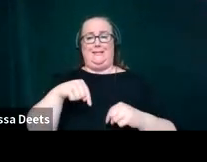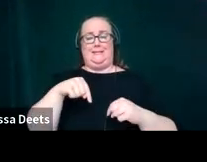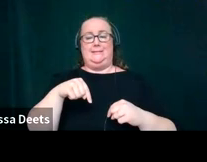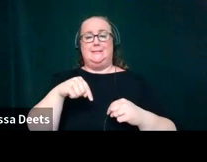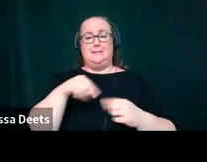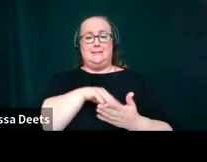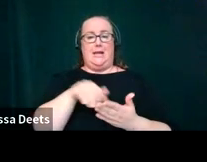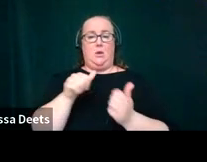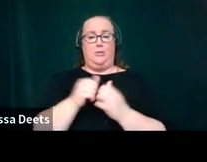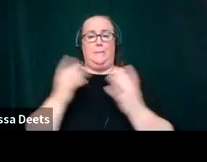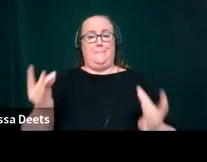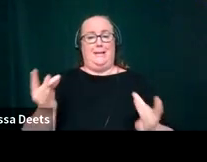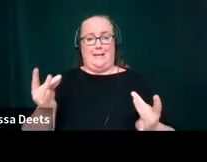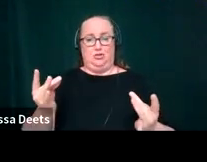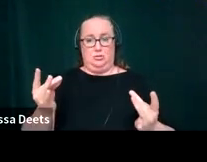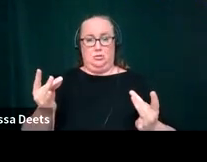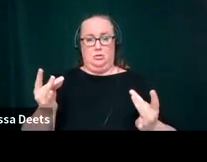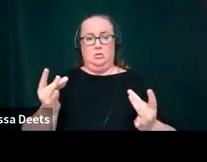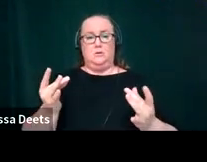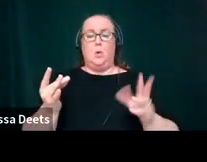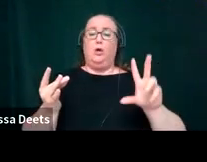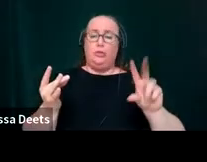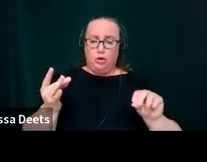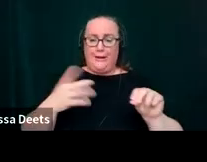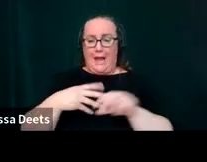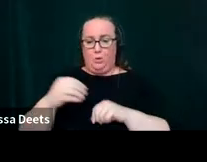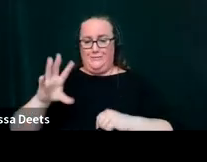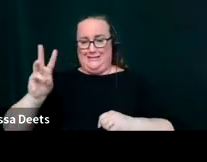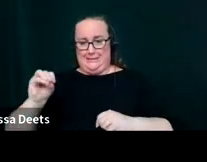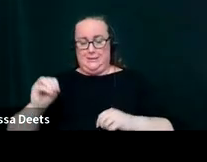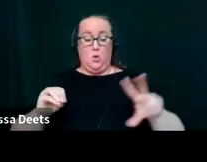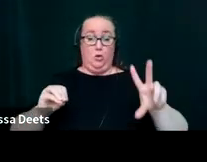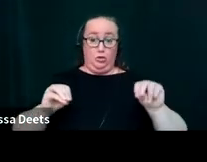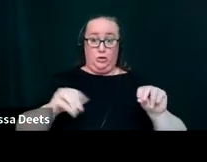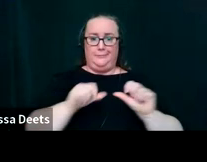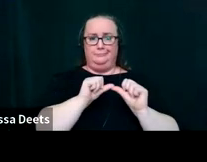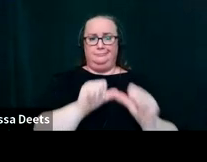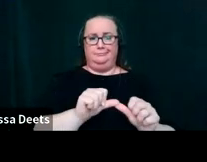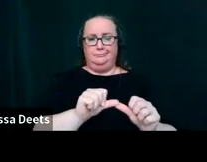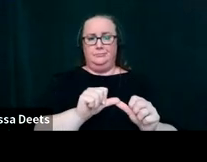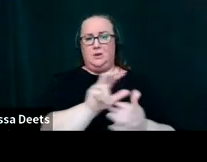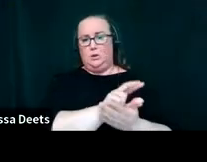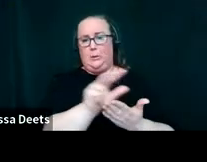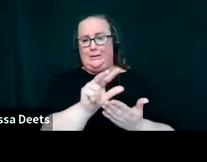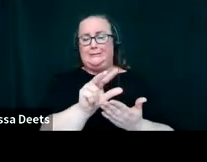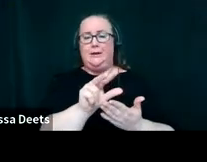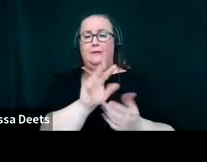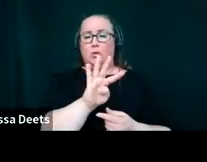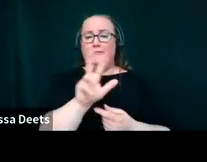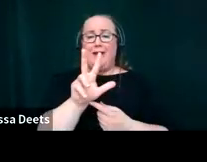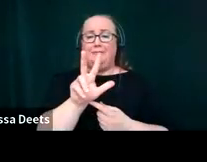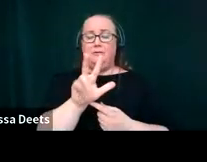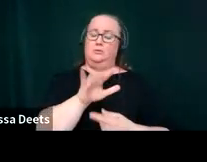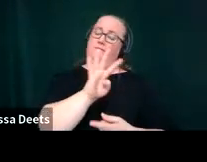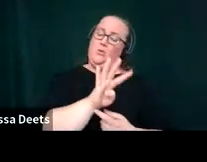So 30 patients, half the patients, underwent 3 weeks of 45 minutes of daily meditation